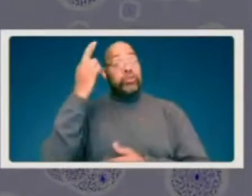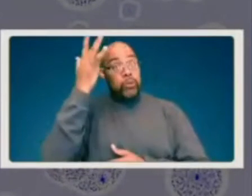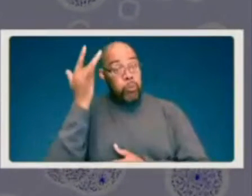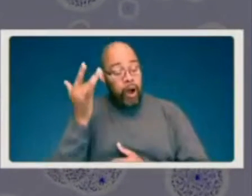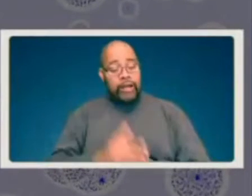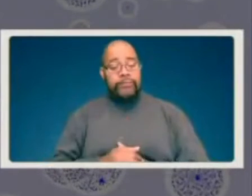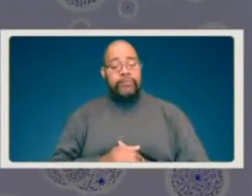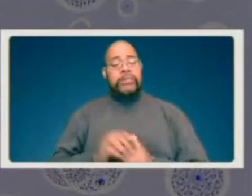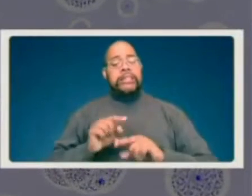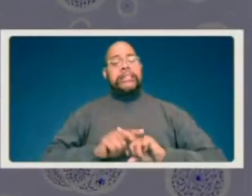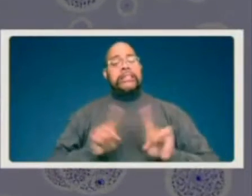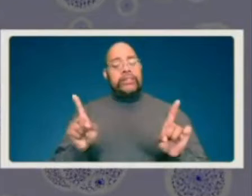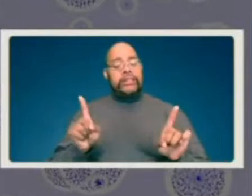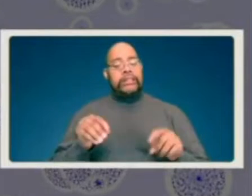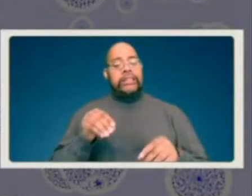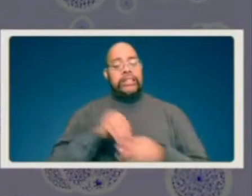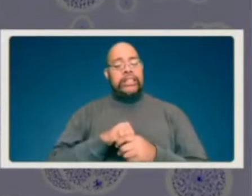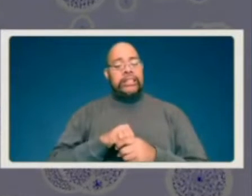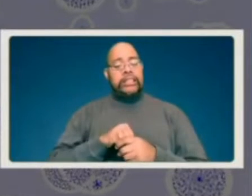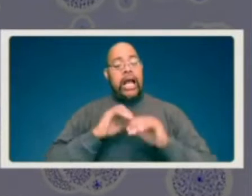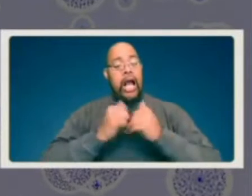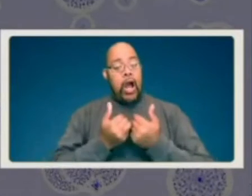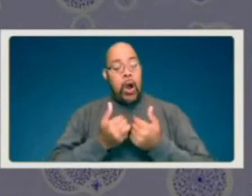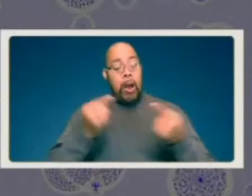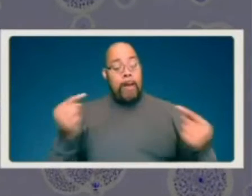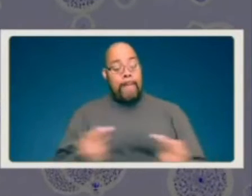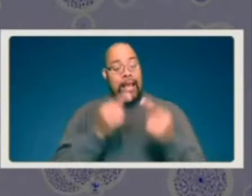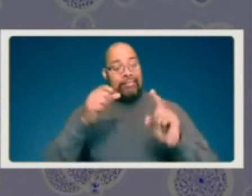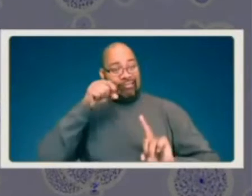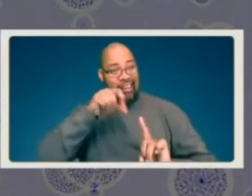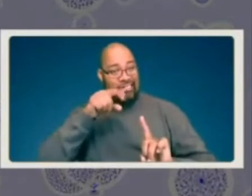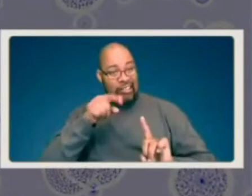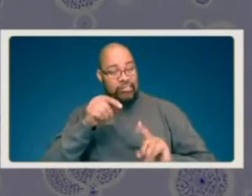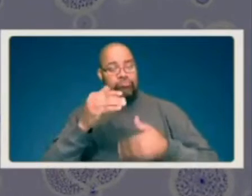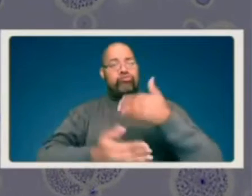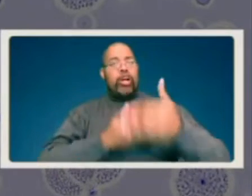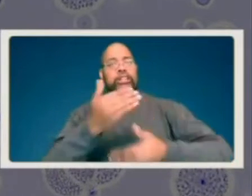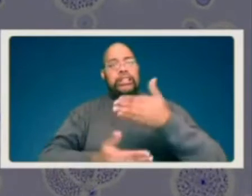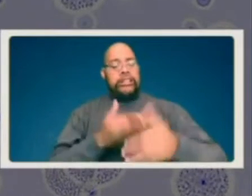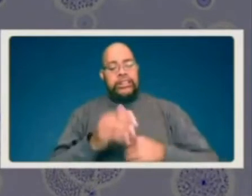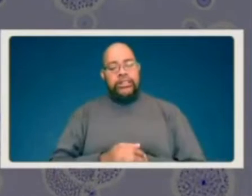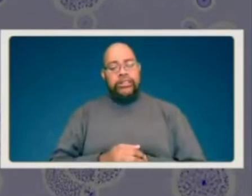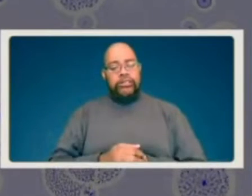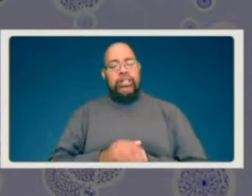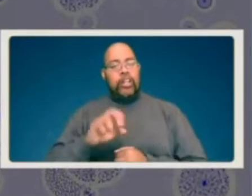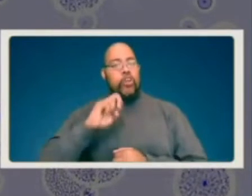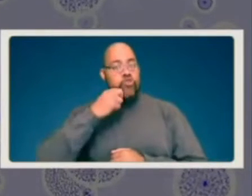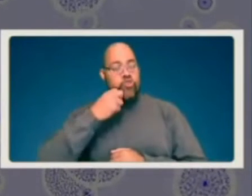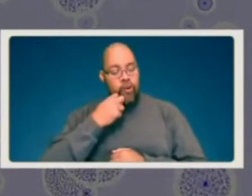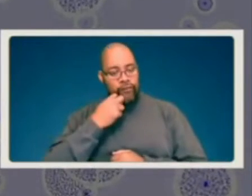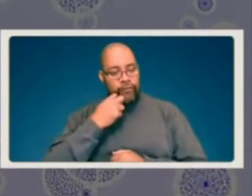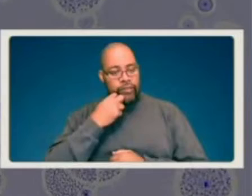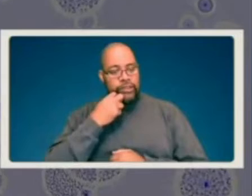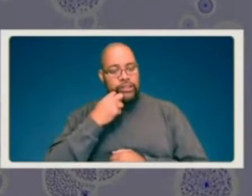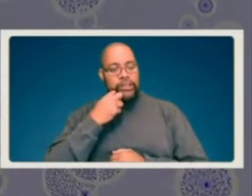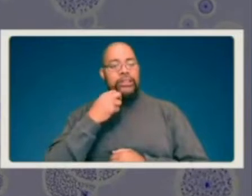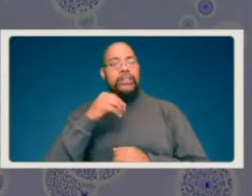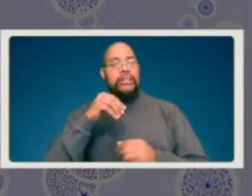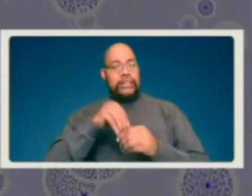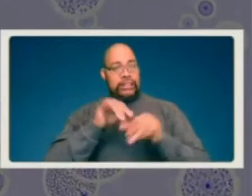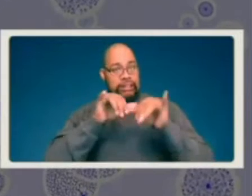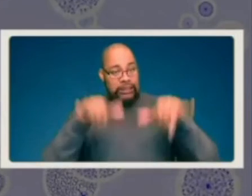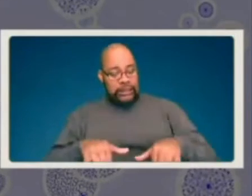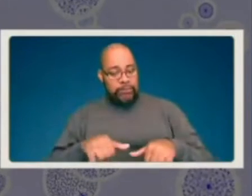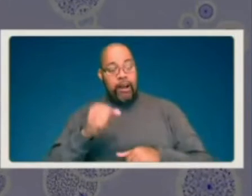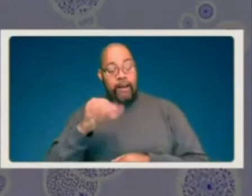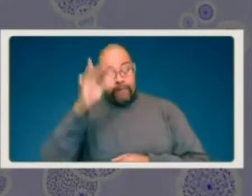is partly due to the differences in the way pain signals are being processed by the nervous and